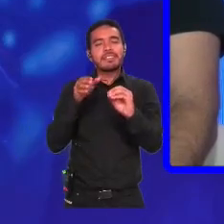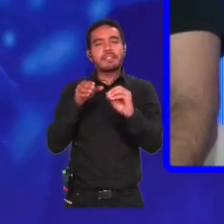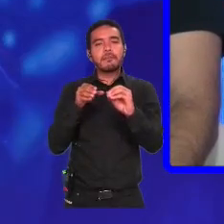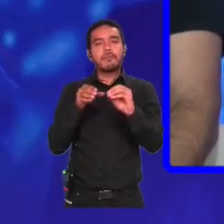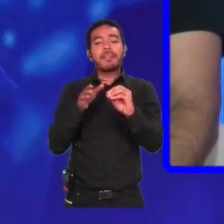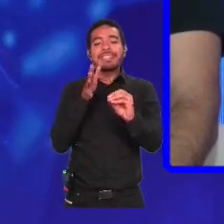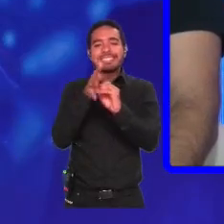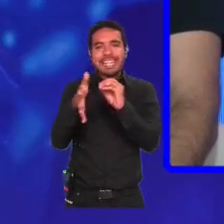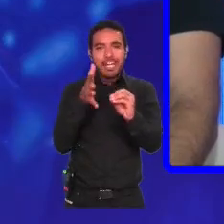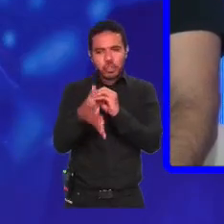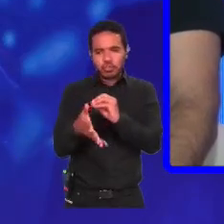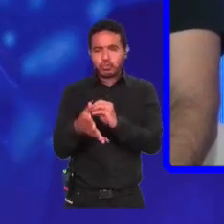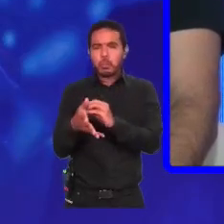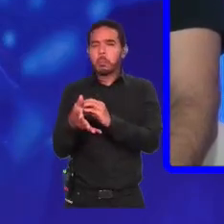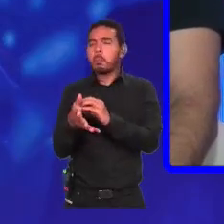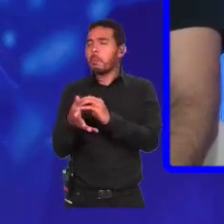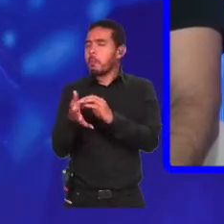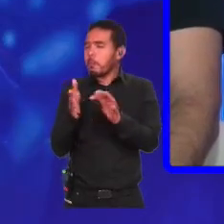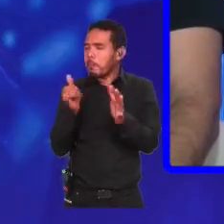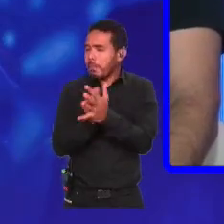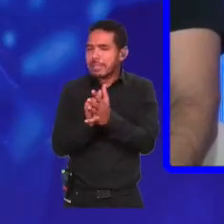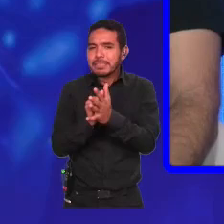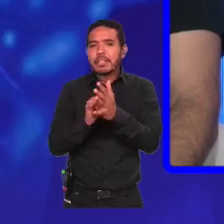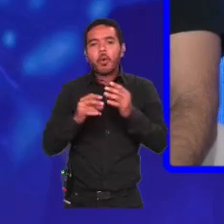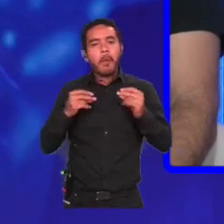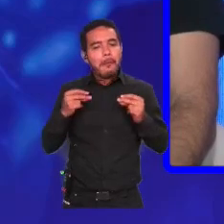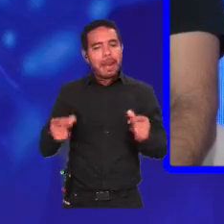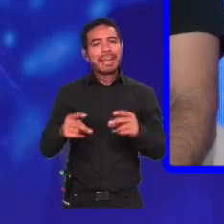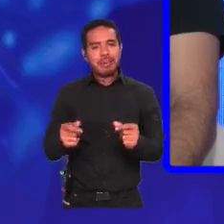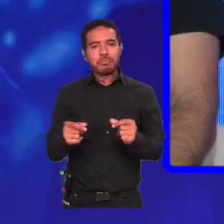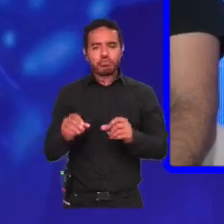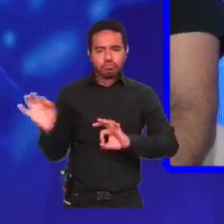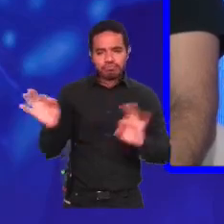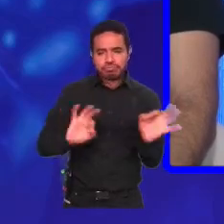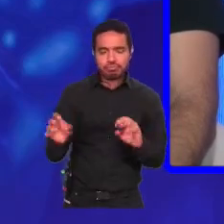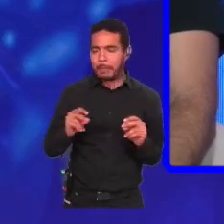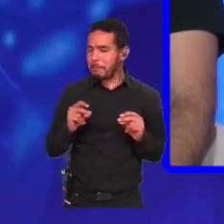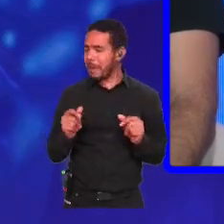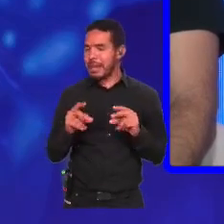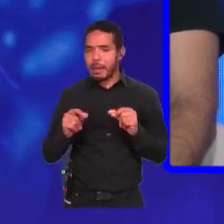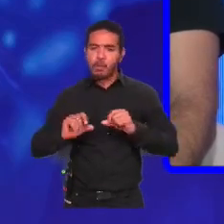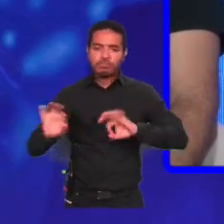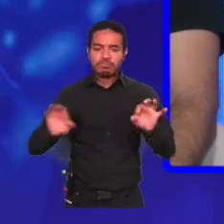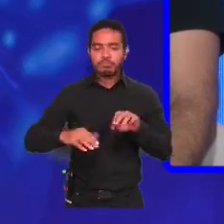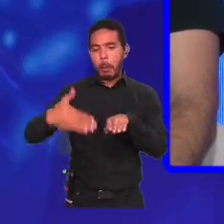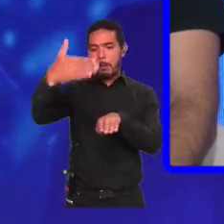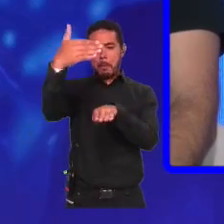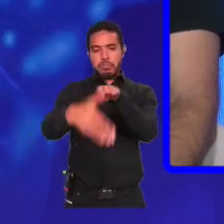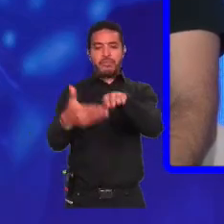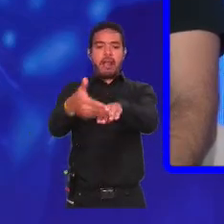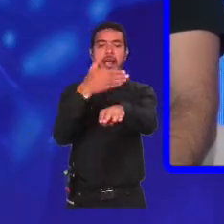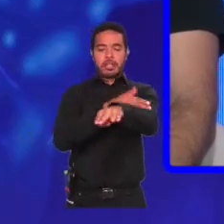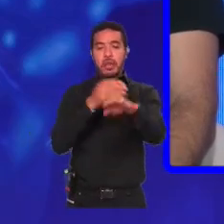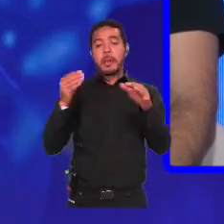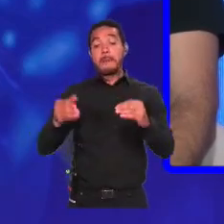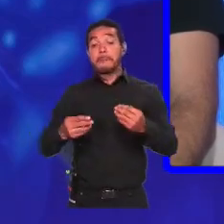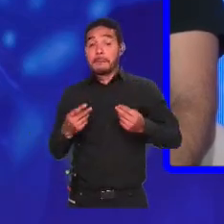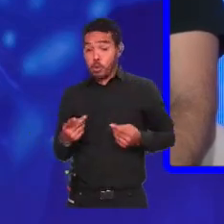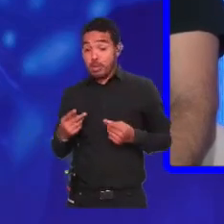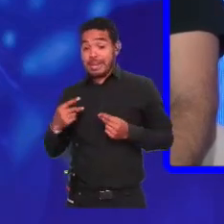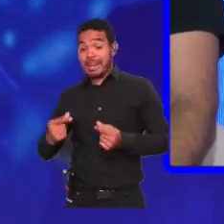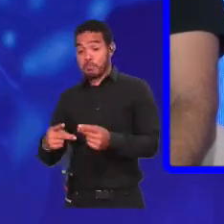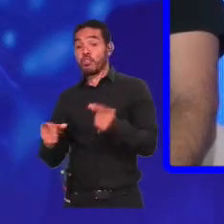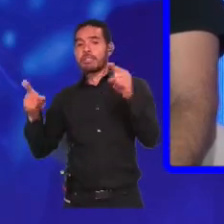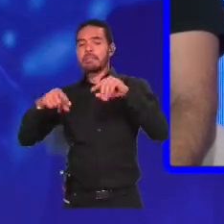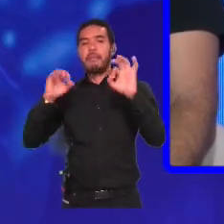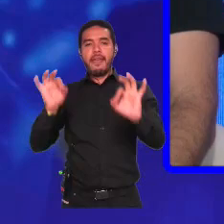optimization, always thinking about doing things as quickly as possible with the quality that we needed. So thinking, okay, you